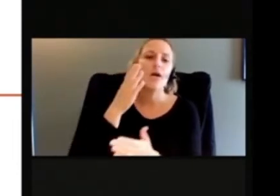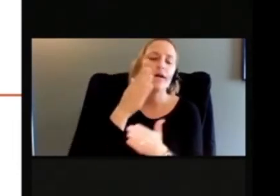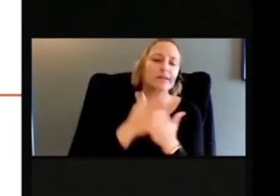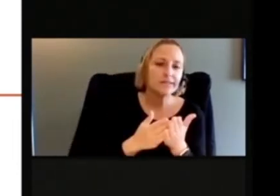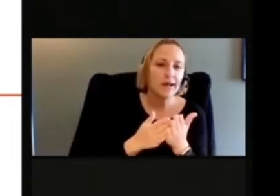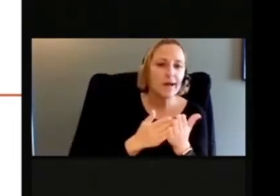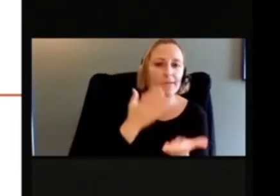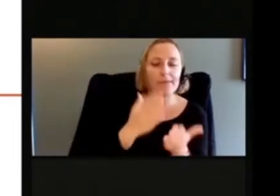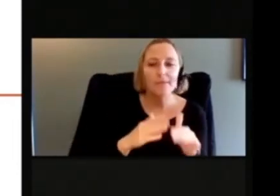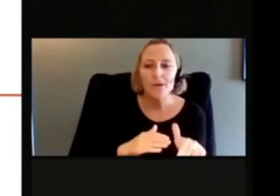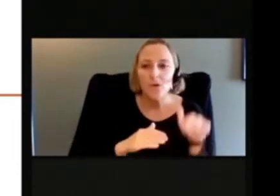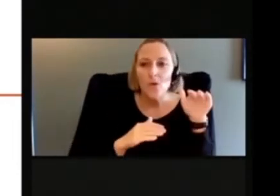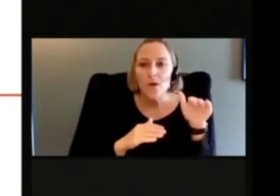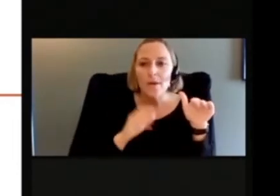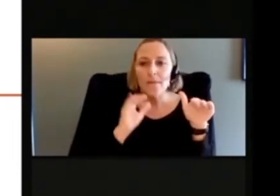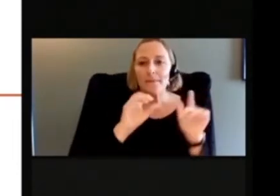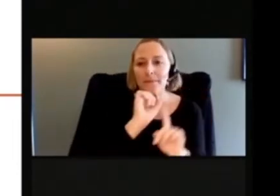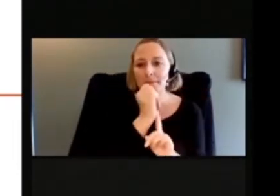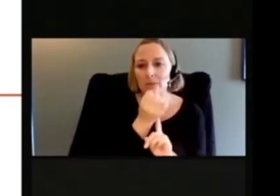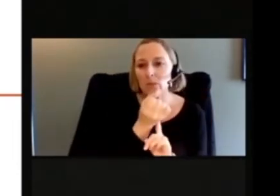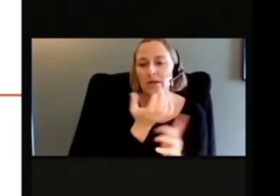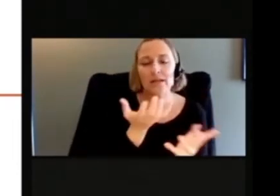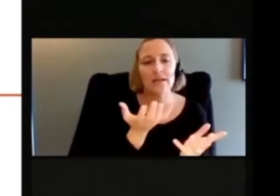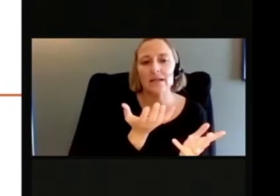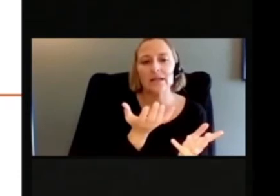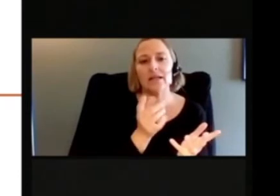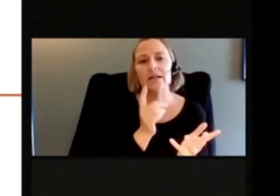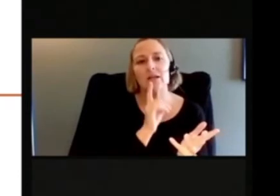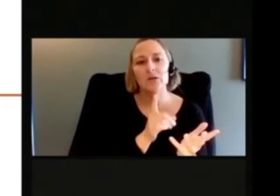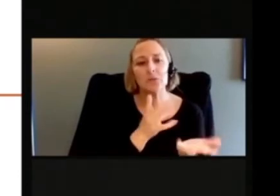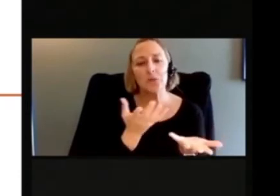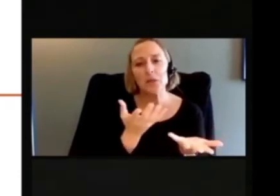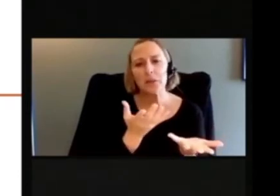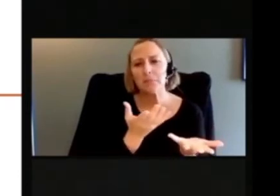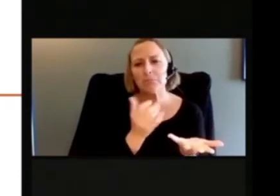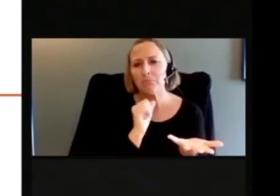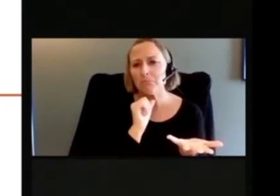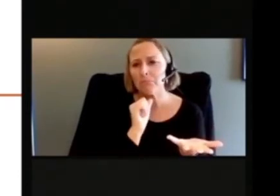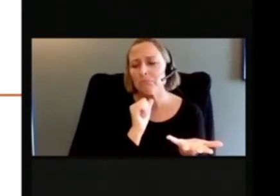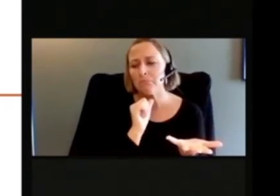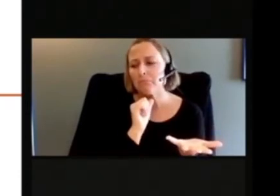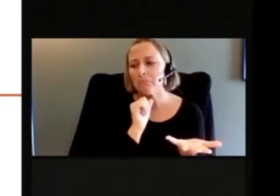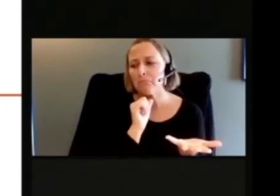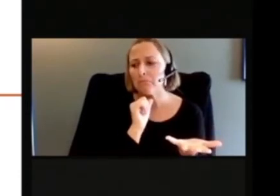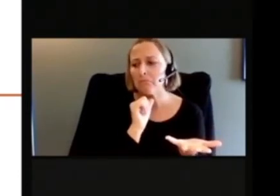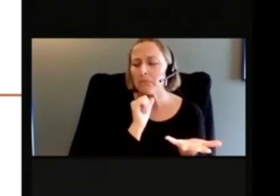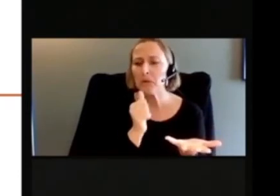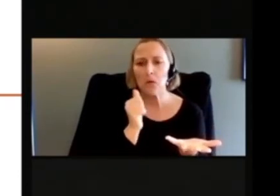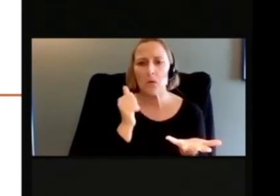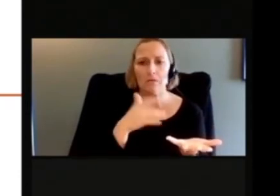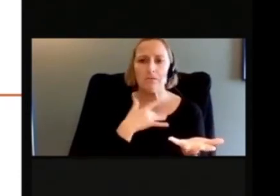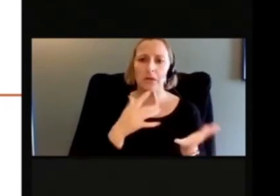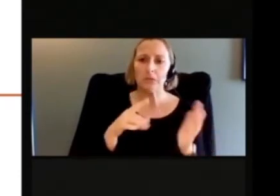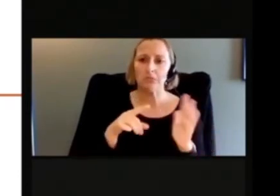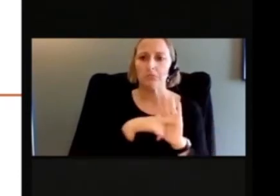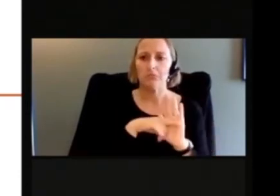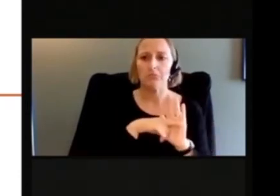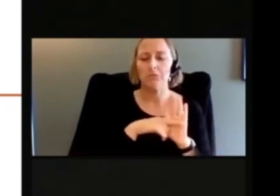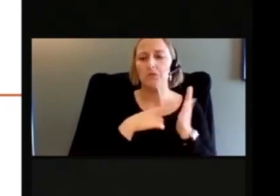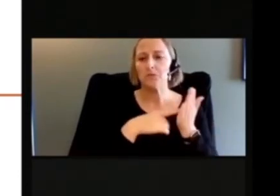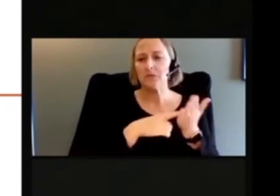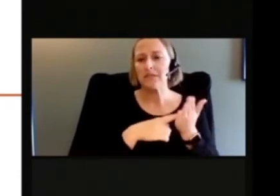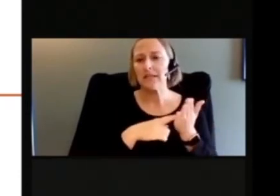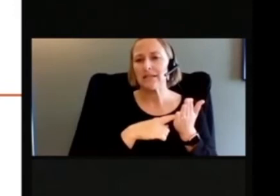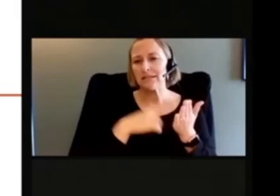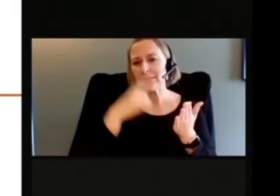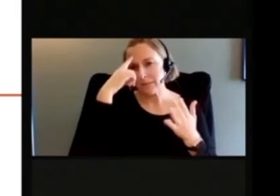are growing up in an era where it's less of a stigma to talk about mental health can create these opportunities in family settings now